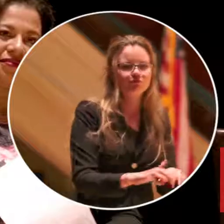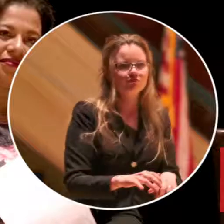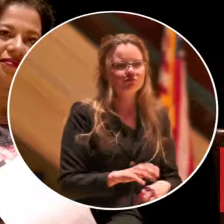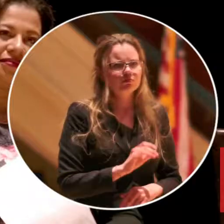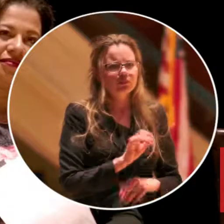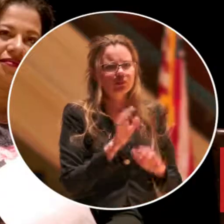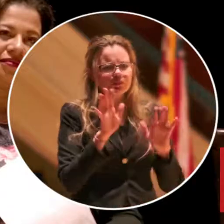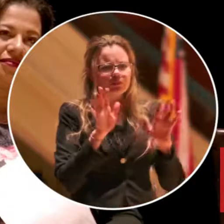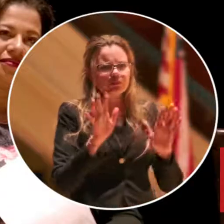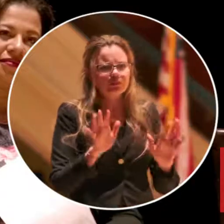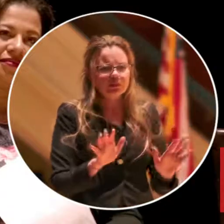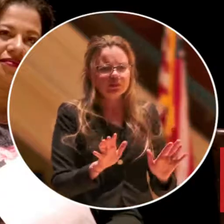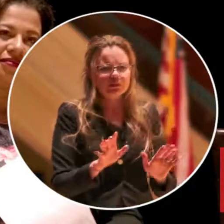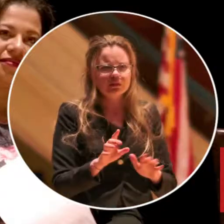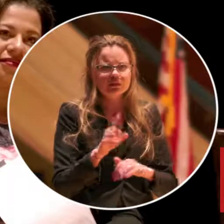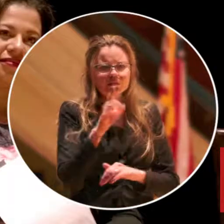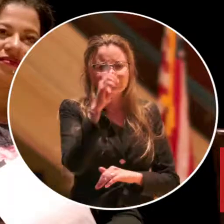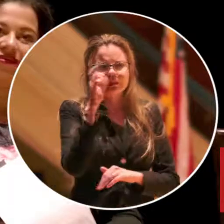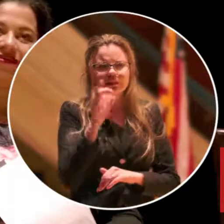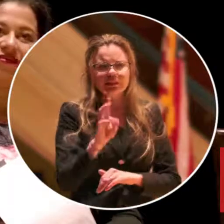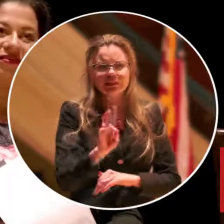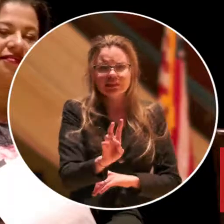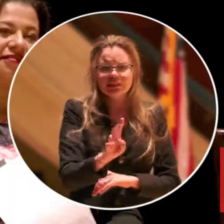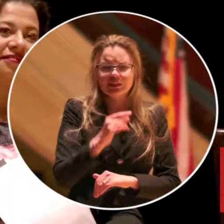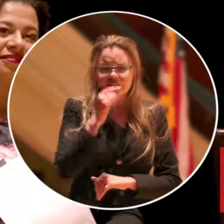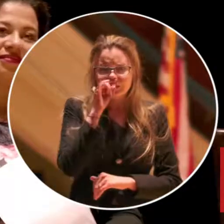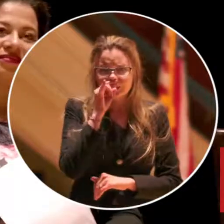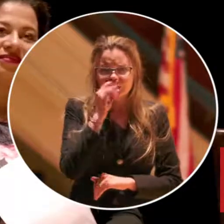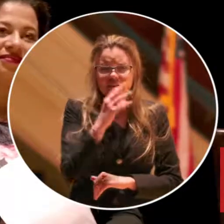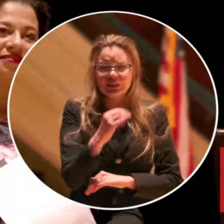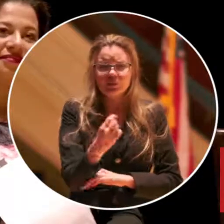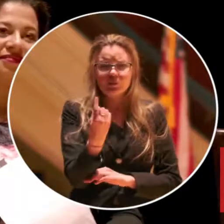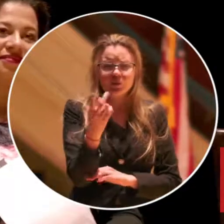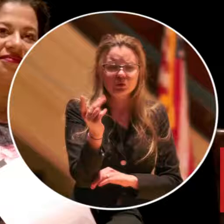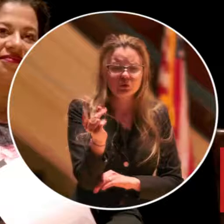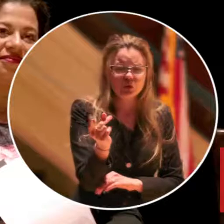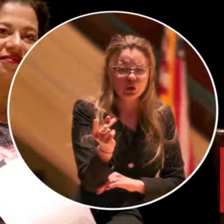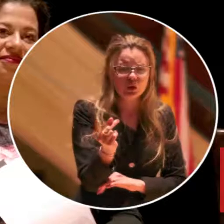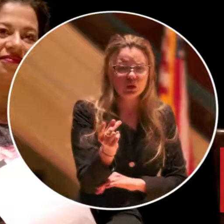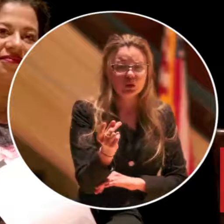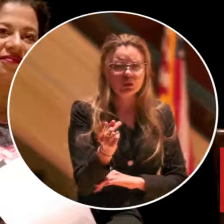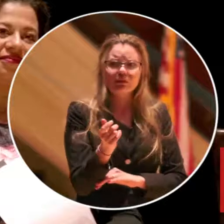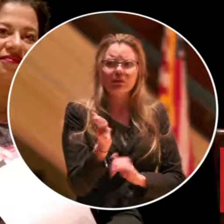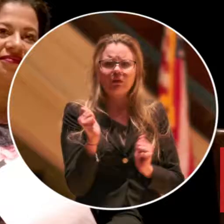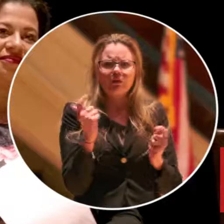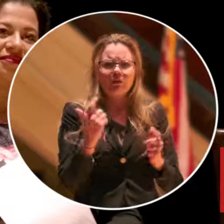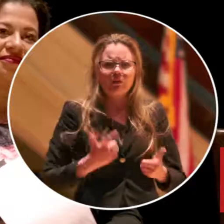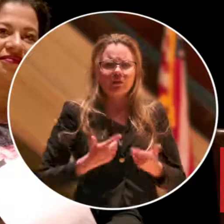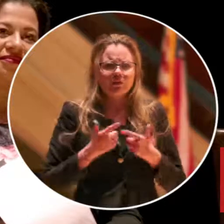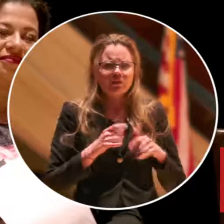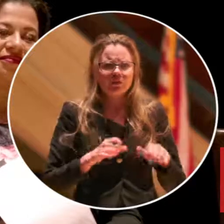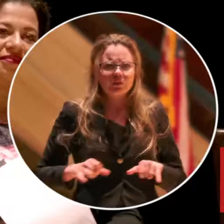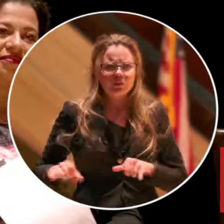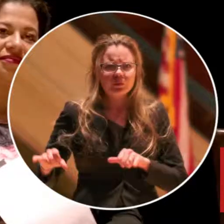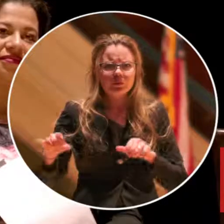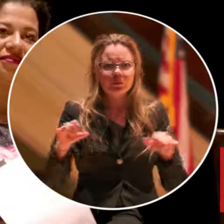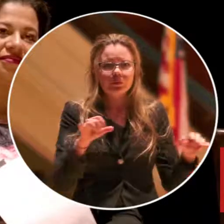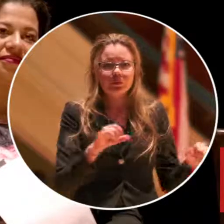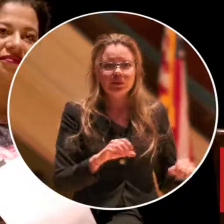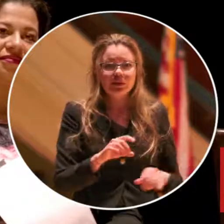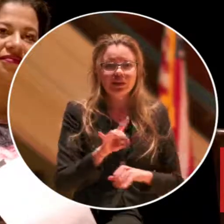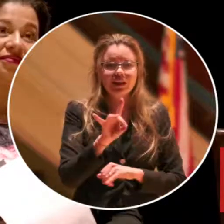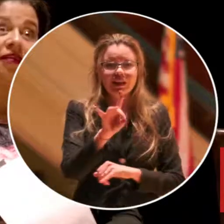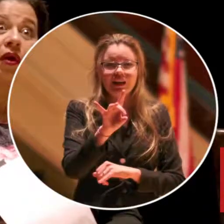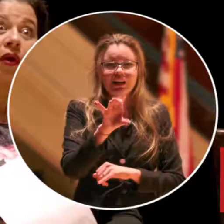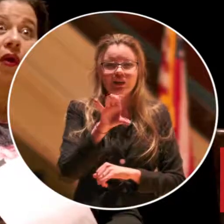amazing considering the house 7 of us and a dog lived in relatively harmoniously, was only 800 square feet